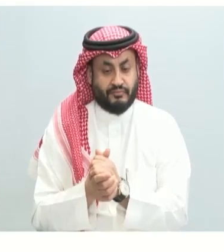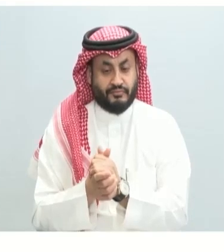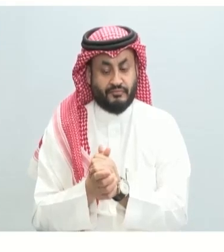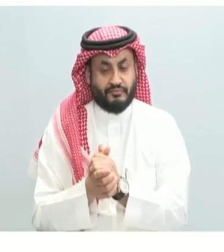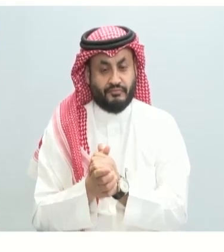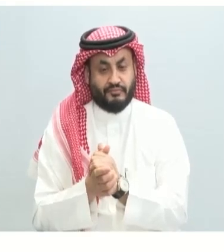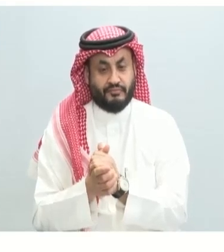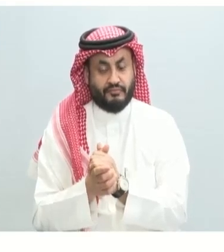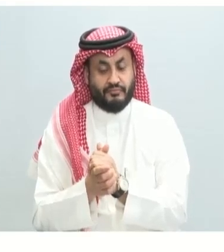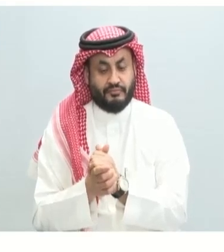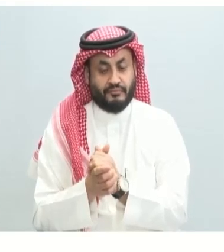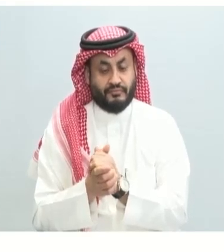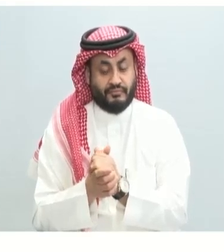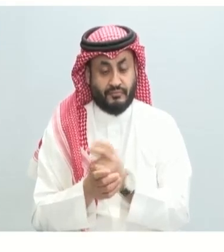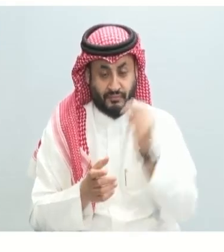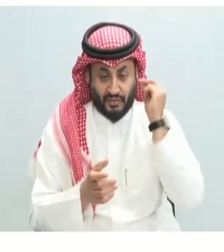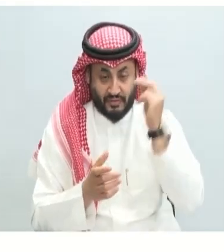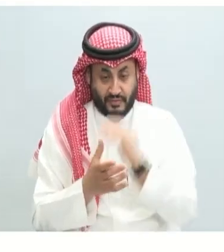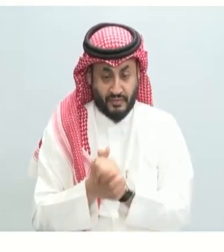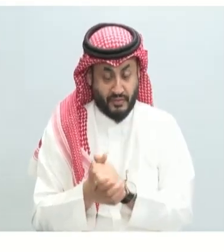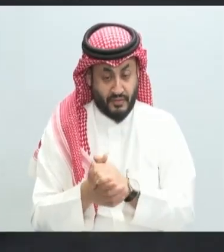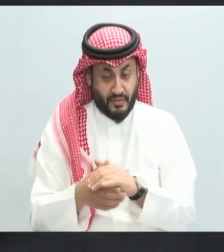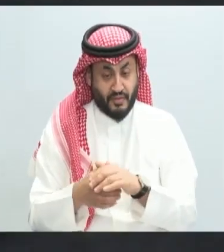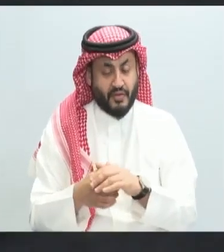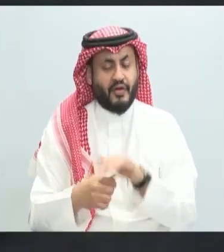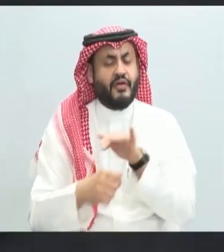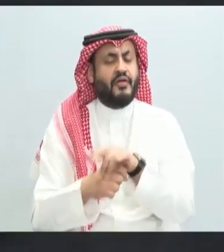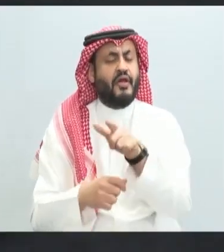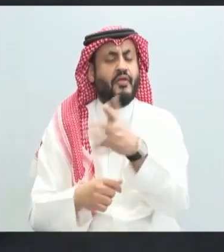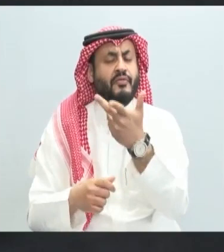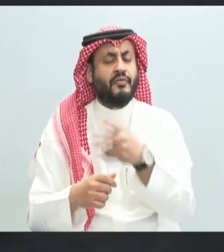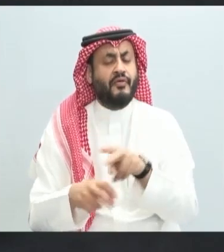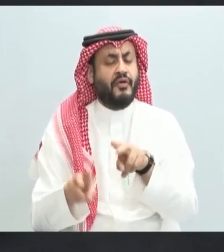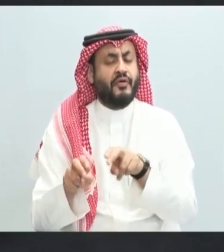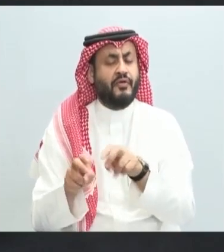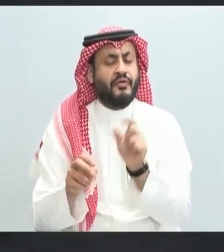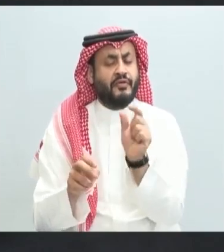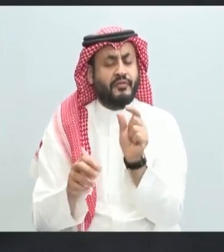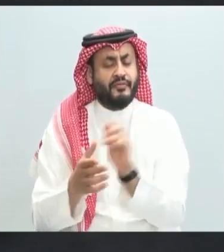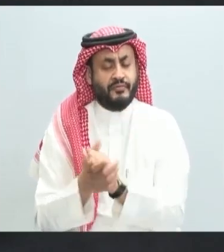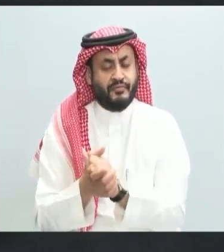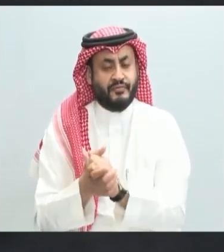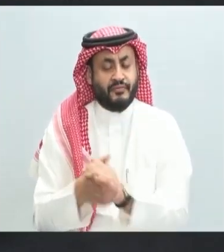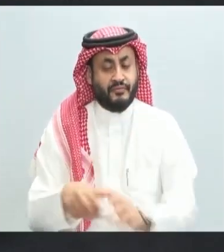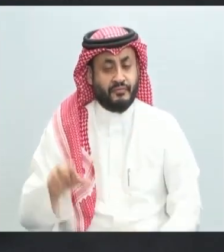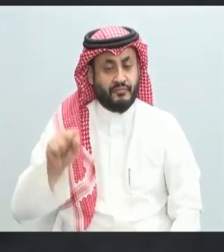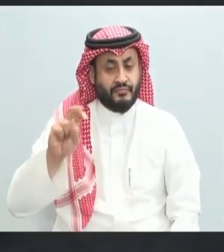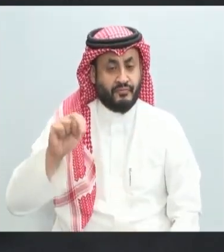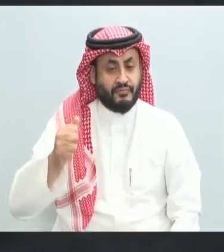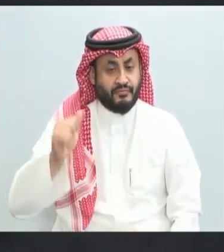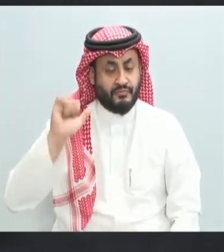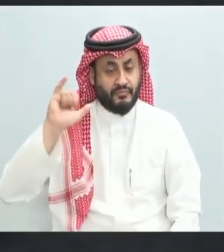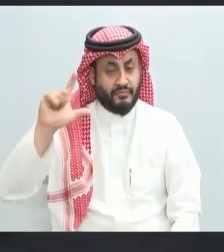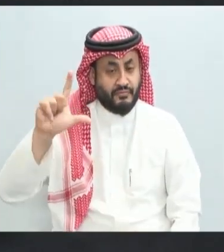So now I'm very sure you can tell what is this. This is a snail.